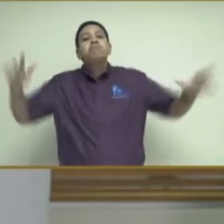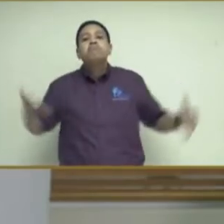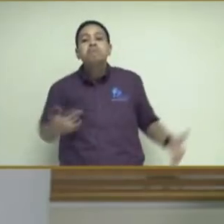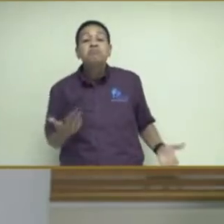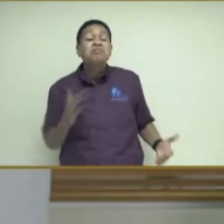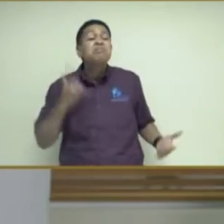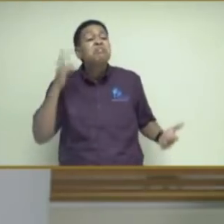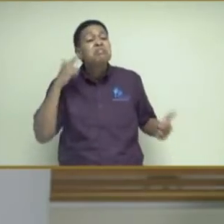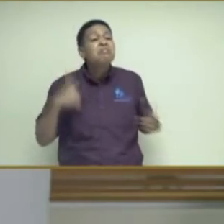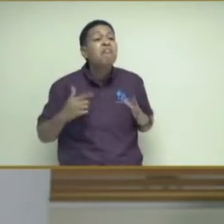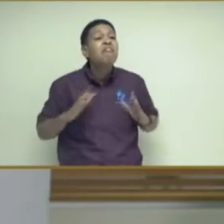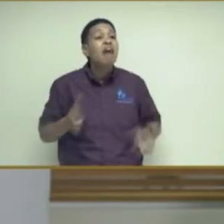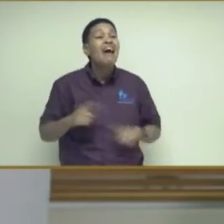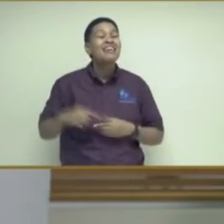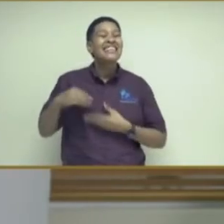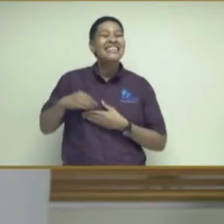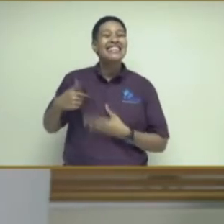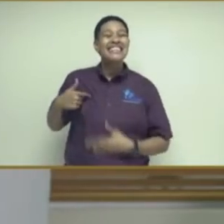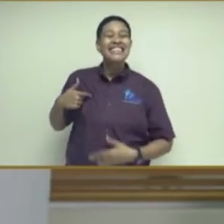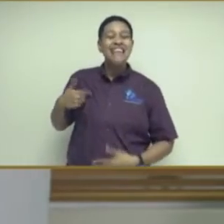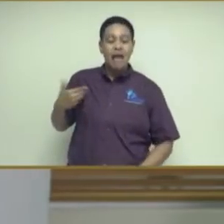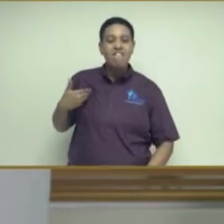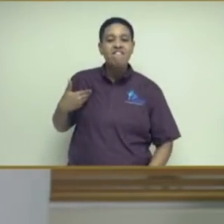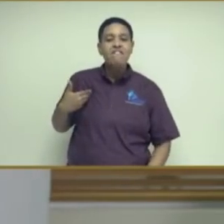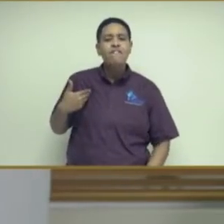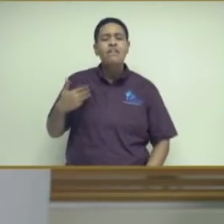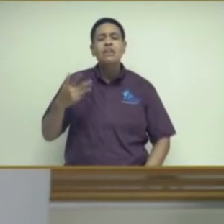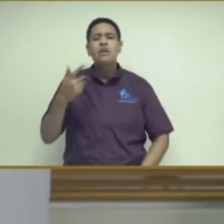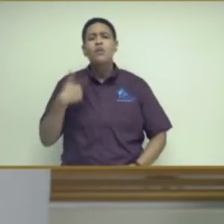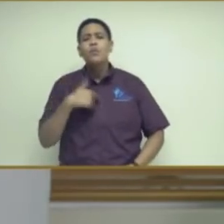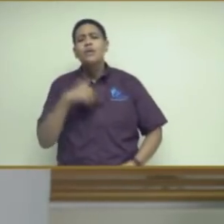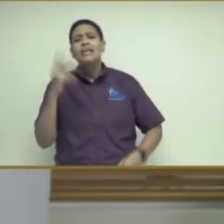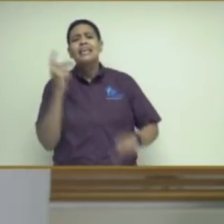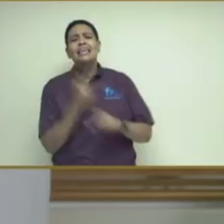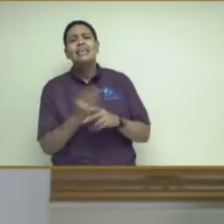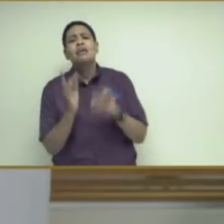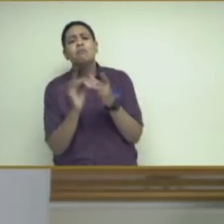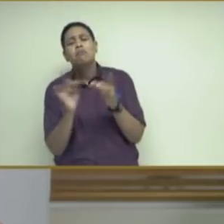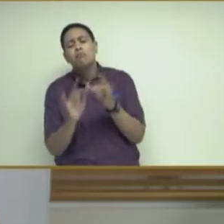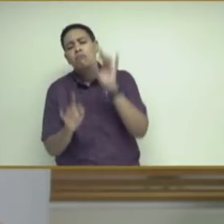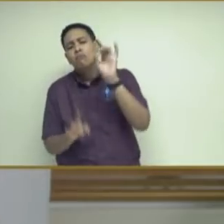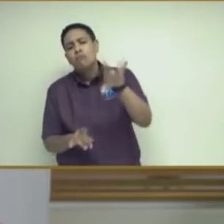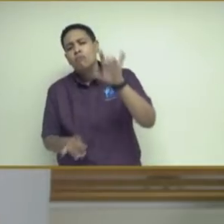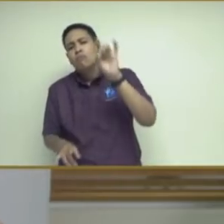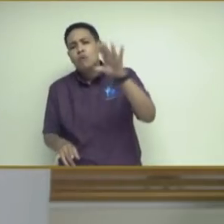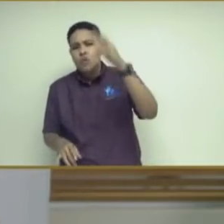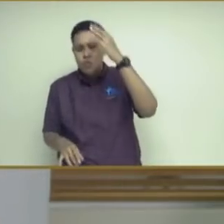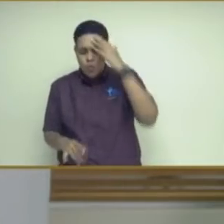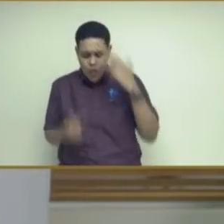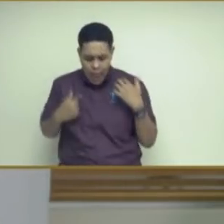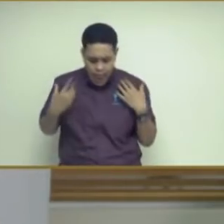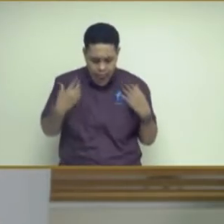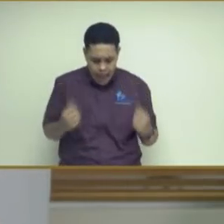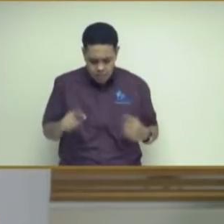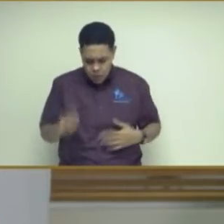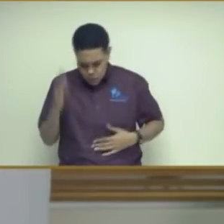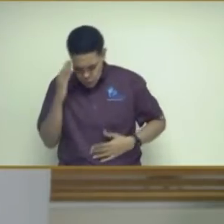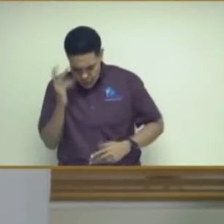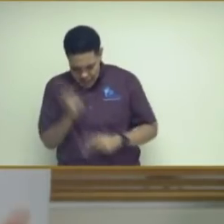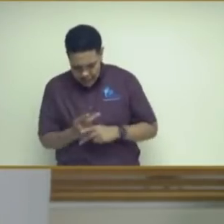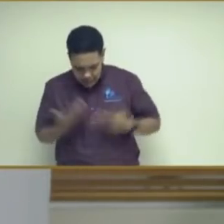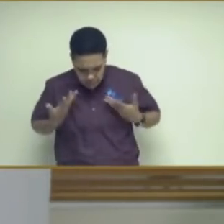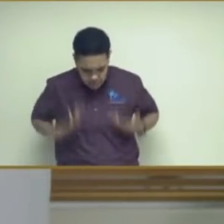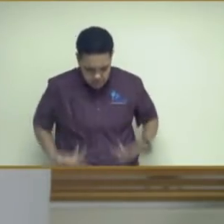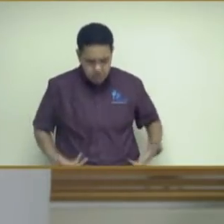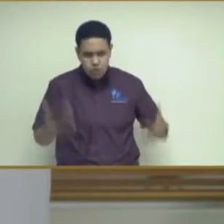that if you were to, we preach the message of knowing your health status, and everything